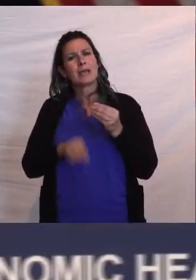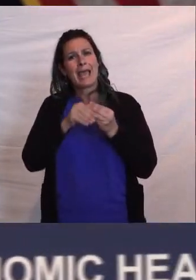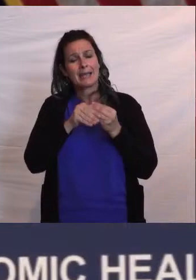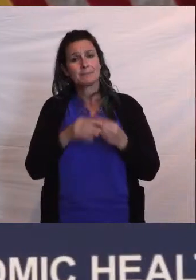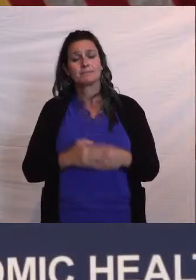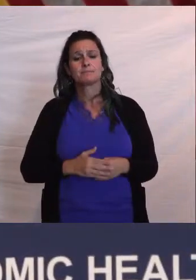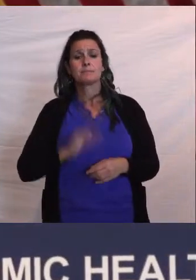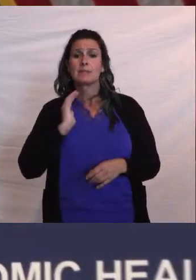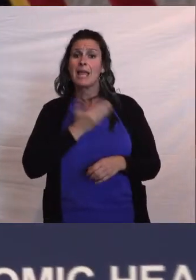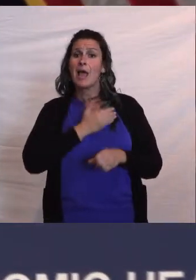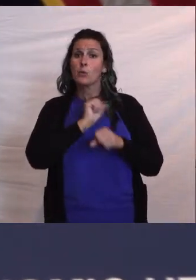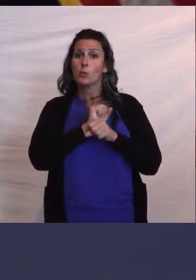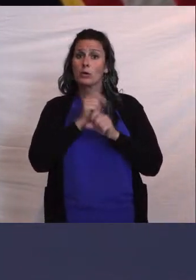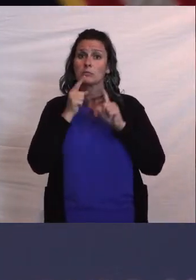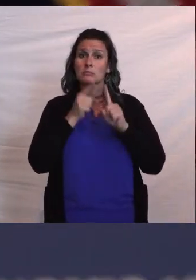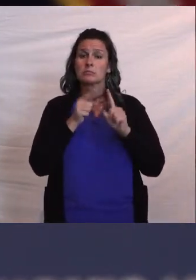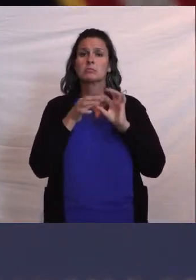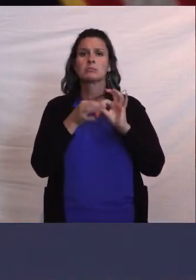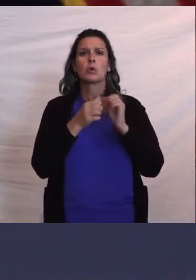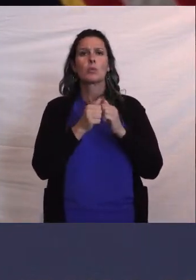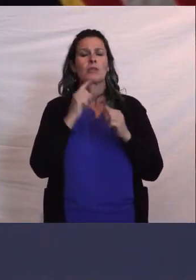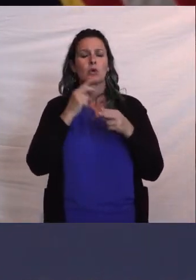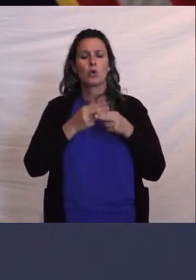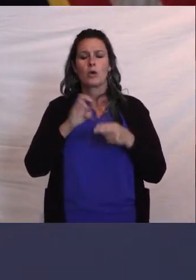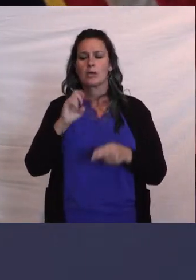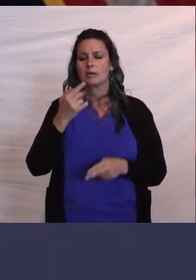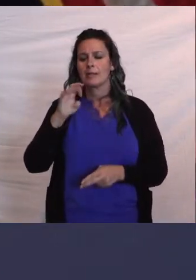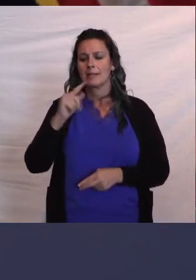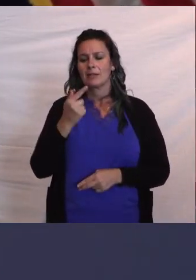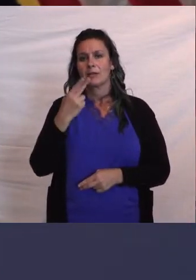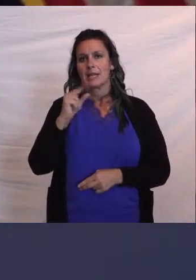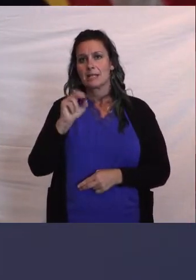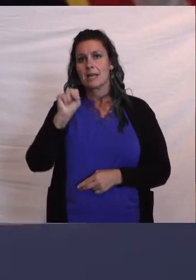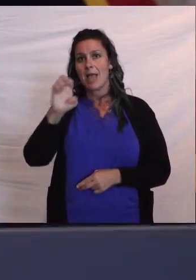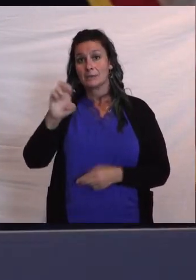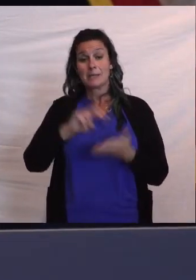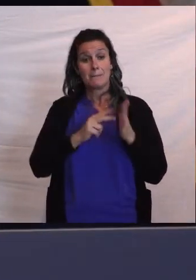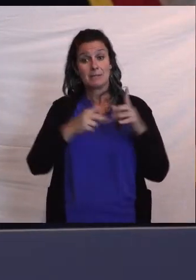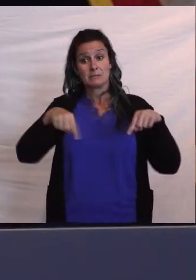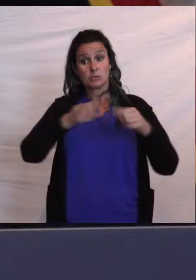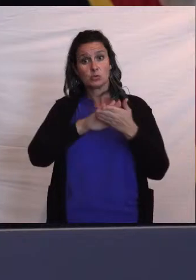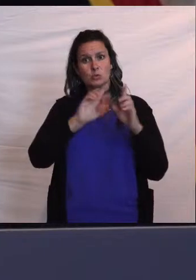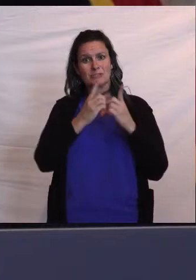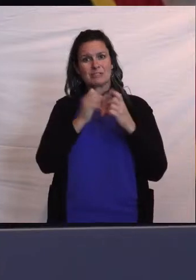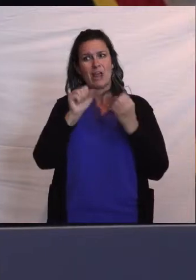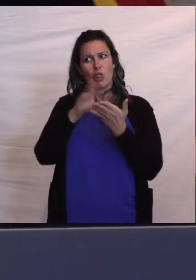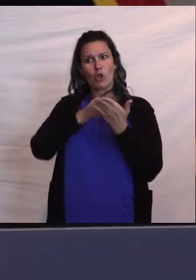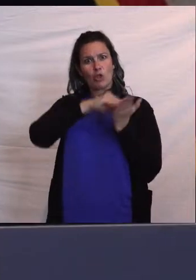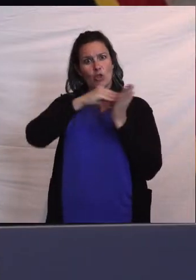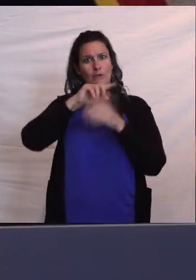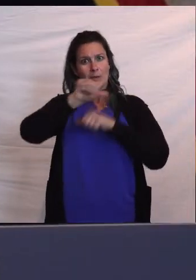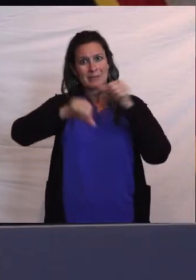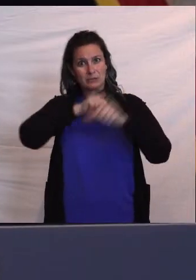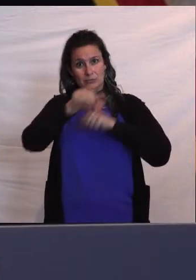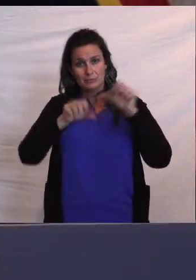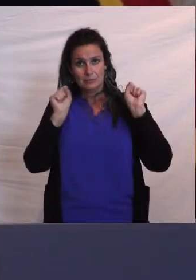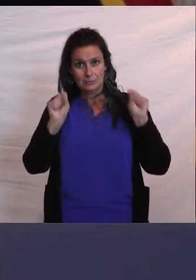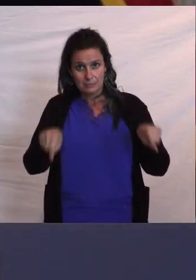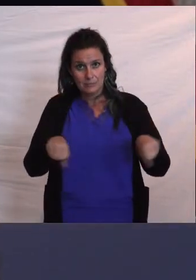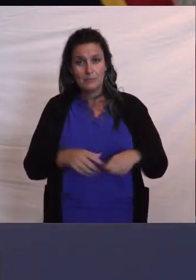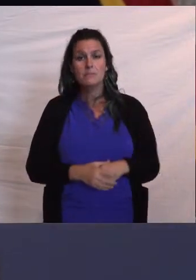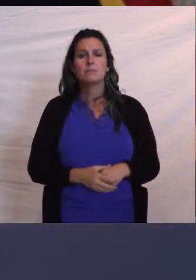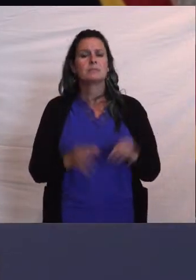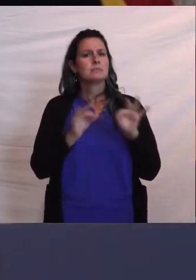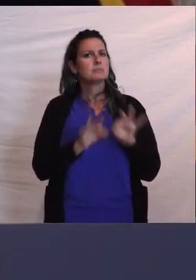our work on creating clearinghouses that allow school districts to learn from one another. It is critical in this